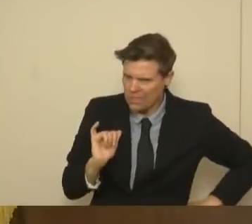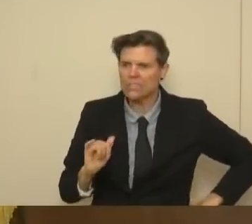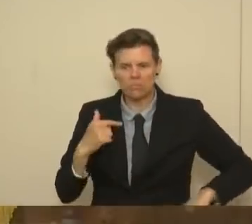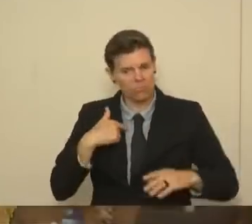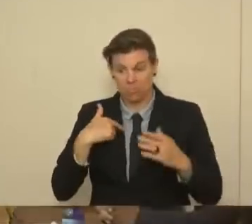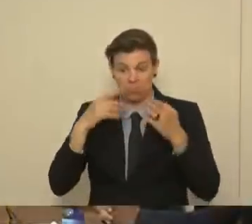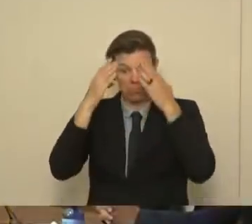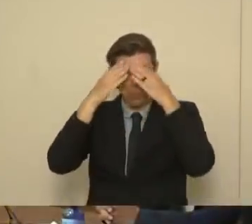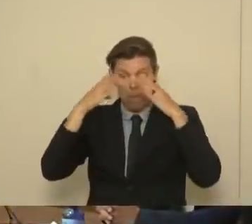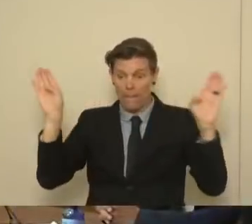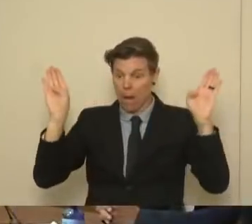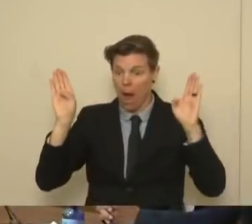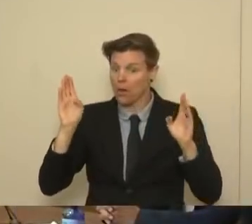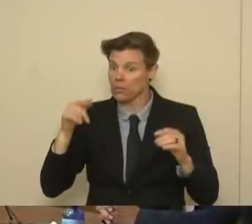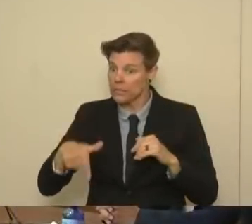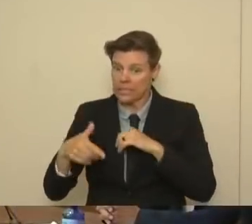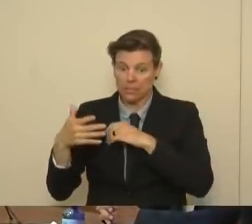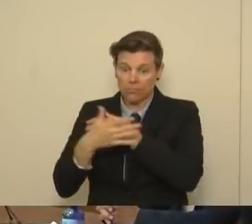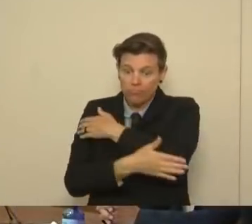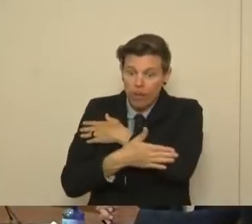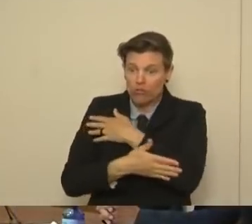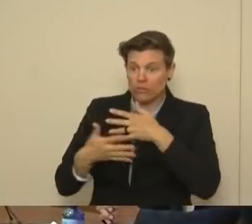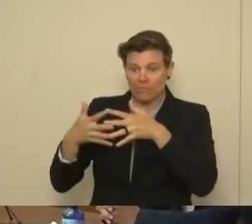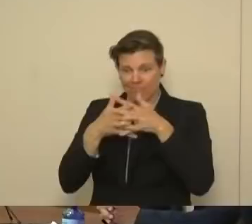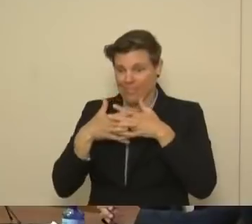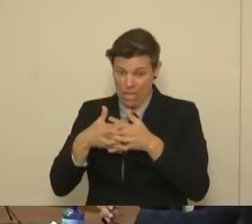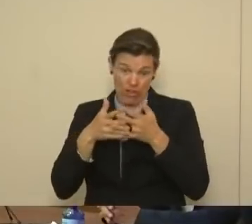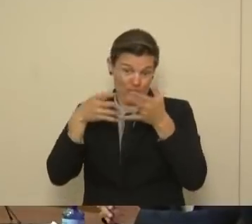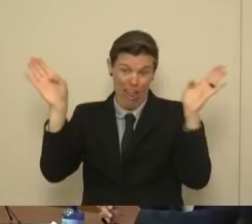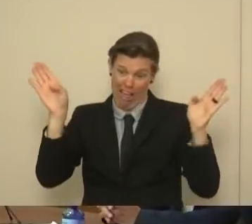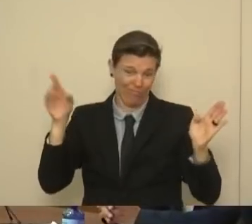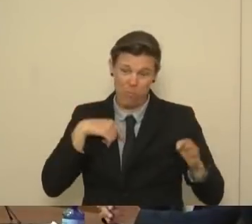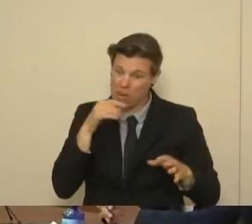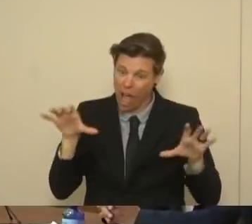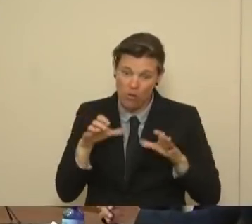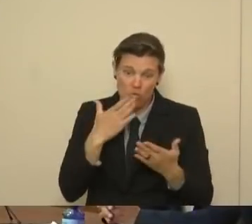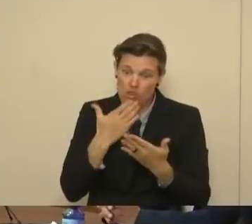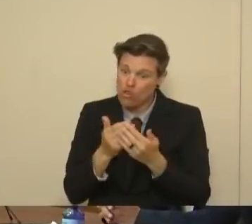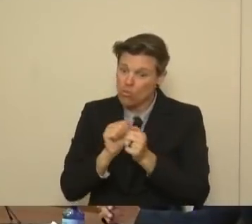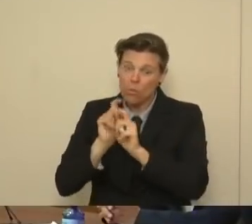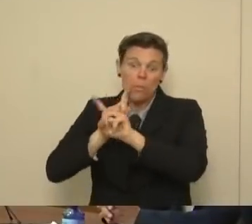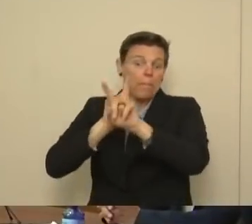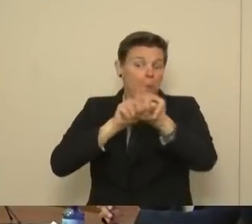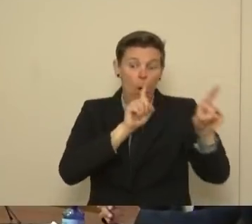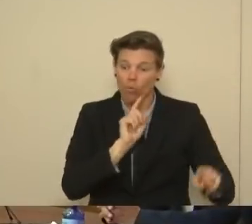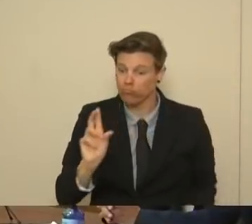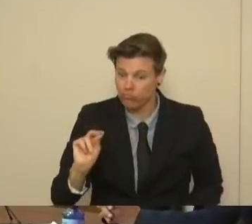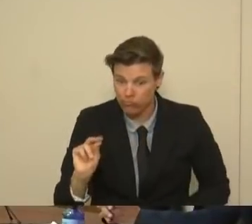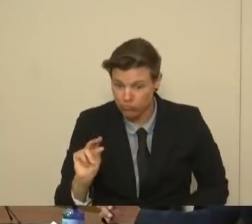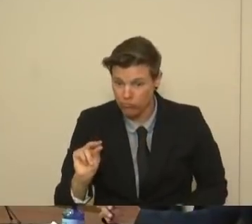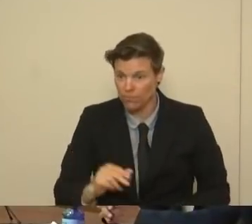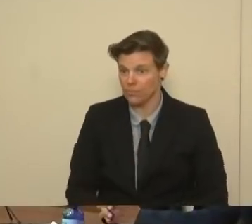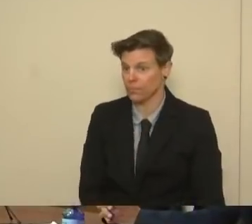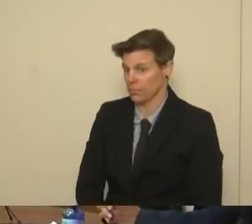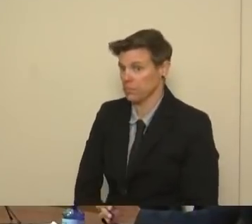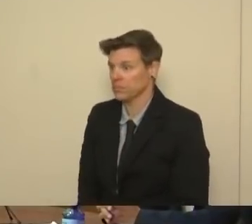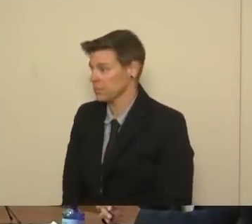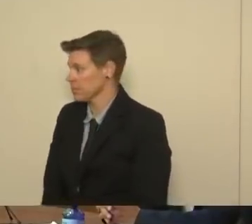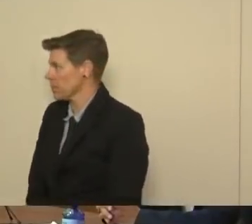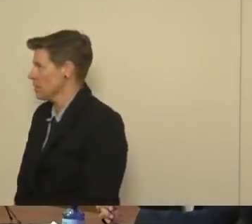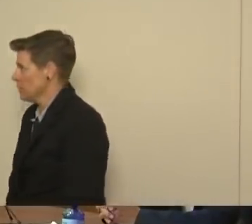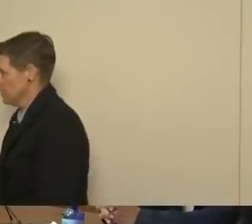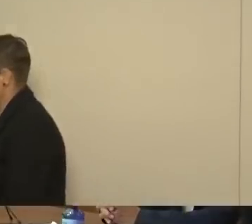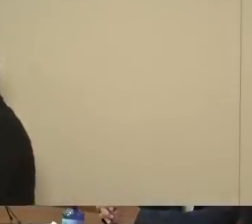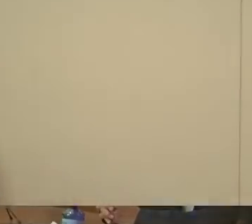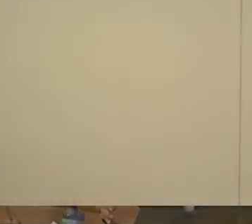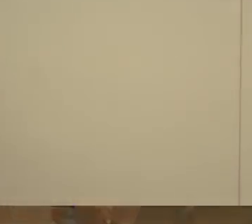country. Dr. Grace. Thank you, Governor. Great question. Interesting articles. There's a couple in the New York Times. Actually, they had